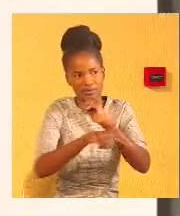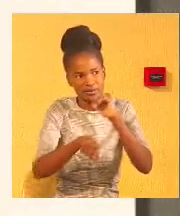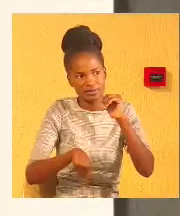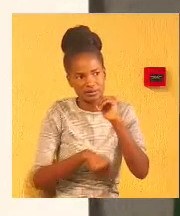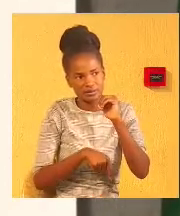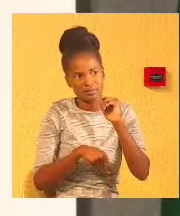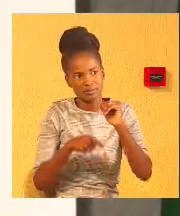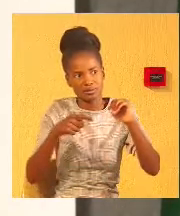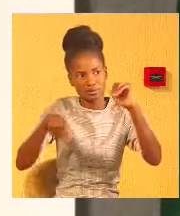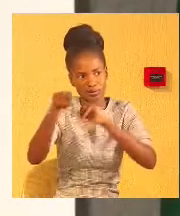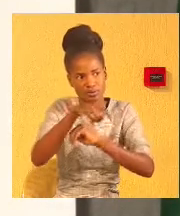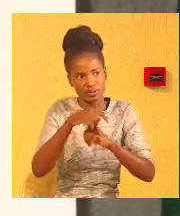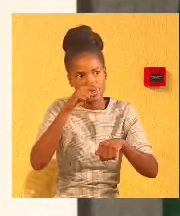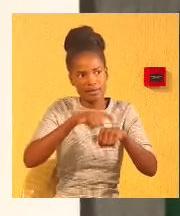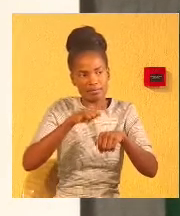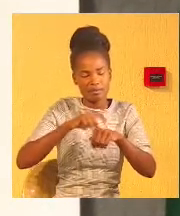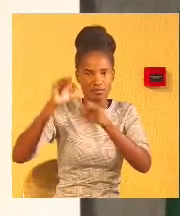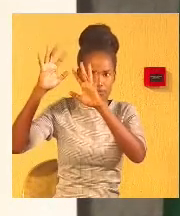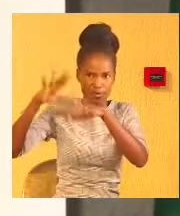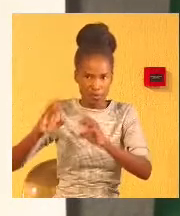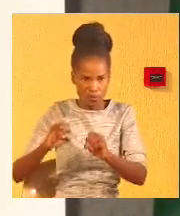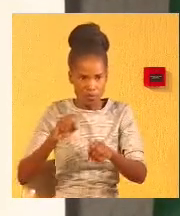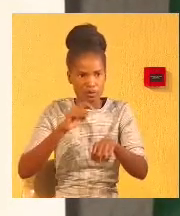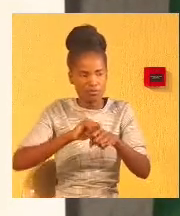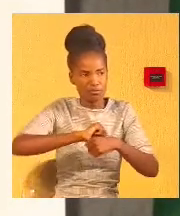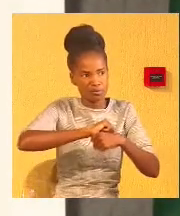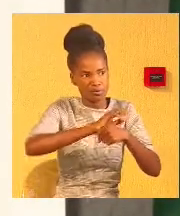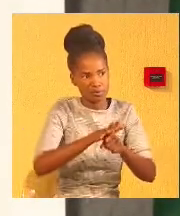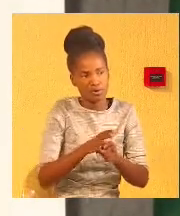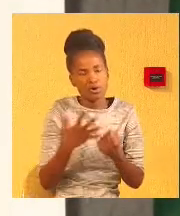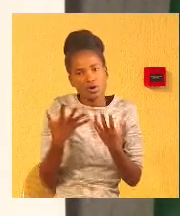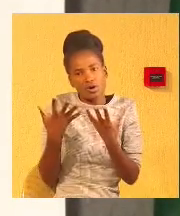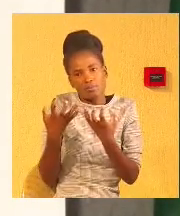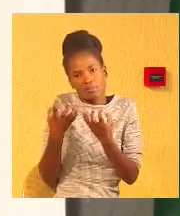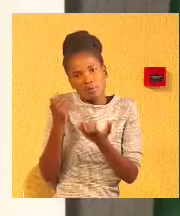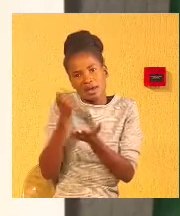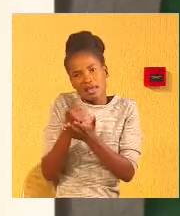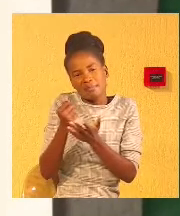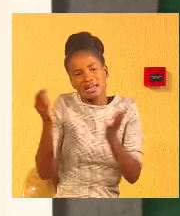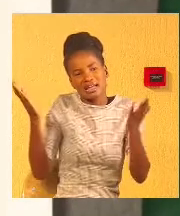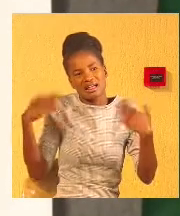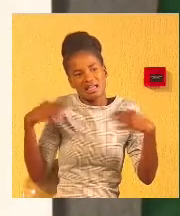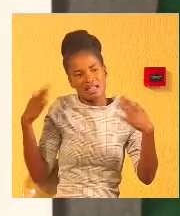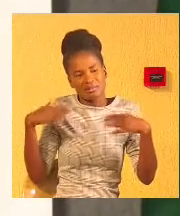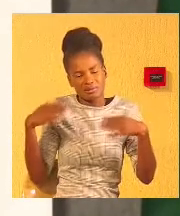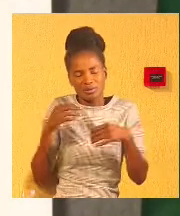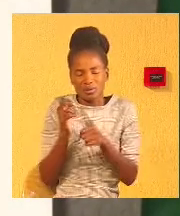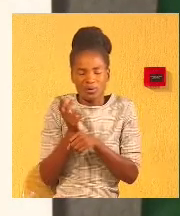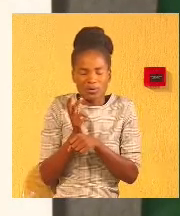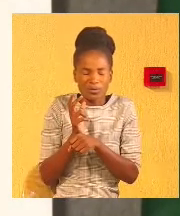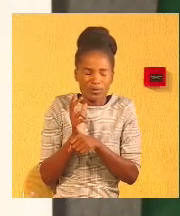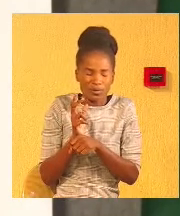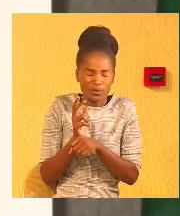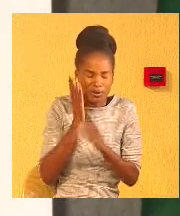in this time due to the drought and due to this as well. We need payment holidays as farmers with banks. We're very grateful of the